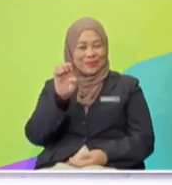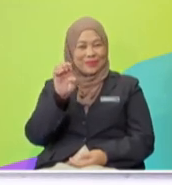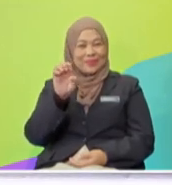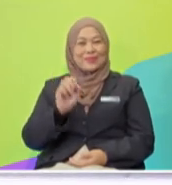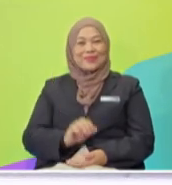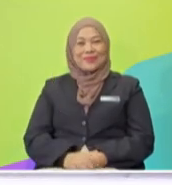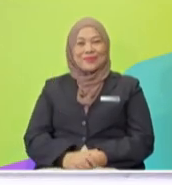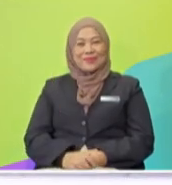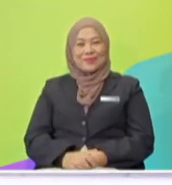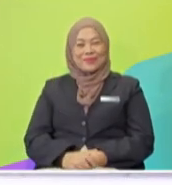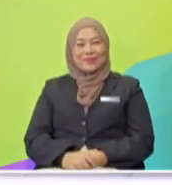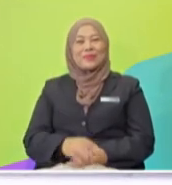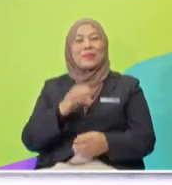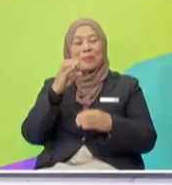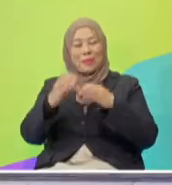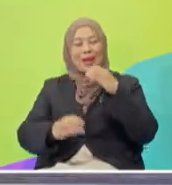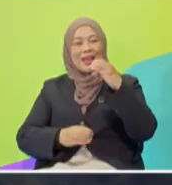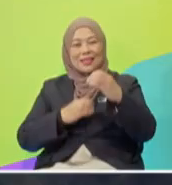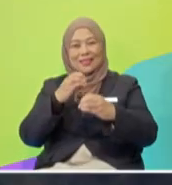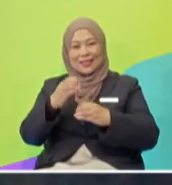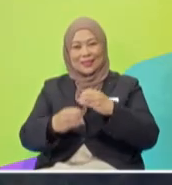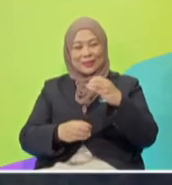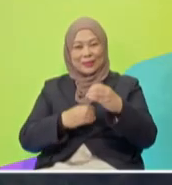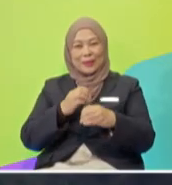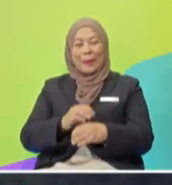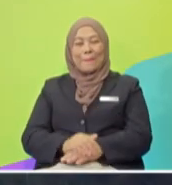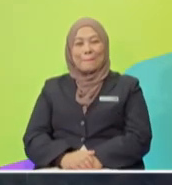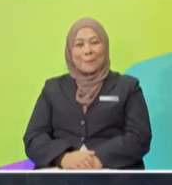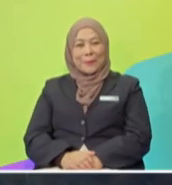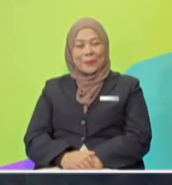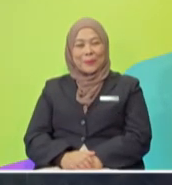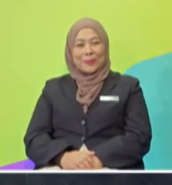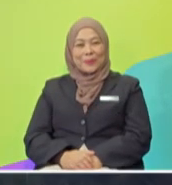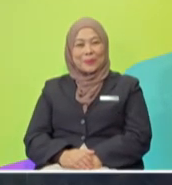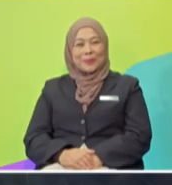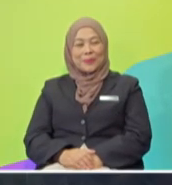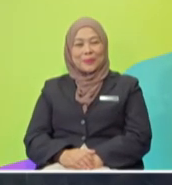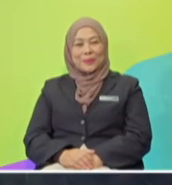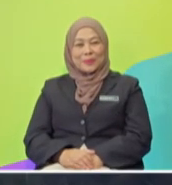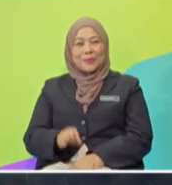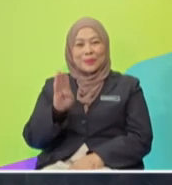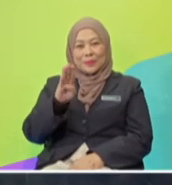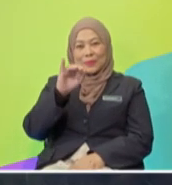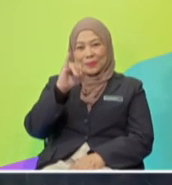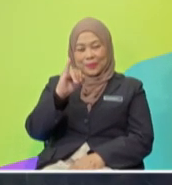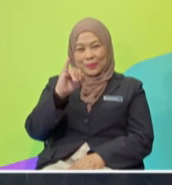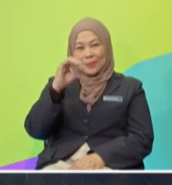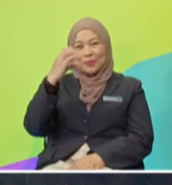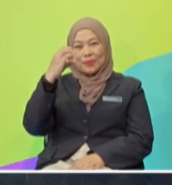B-I-C-Y-C-L-E. Good bicycle. Job. Very good. Okay, you spell bicycle with